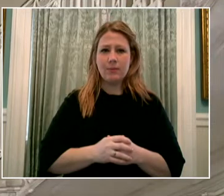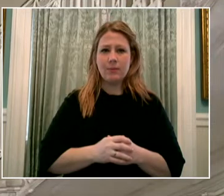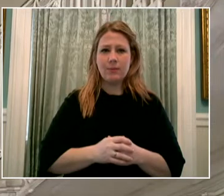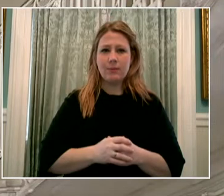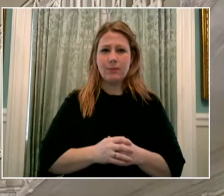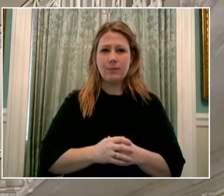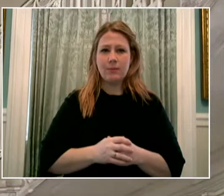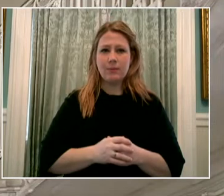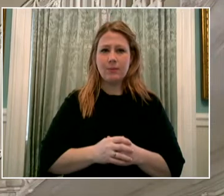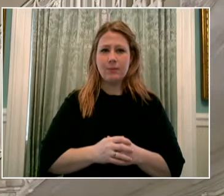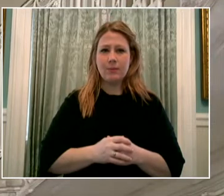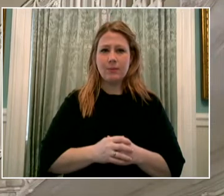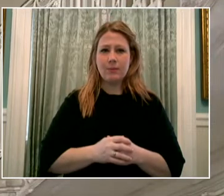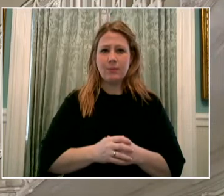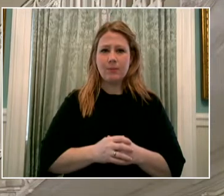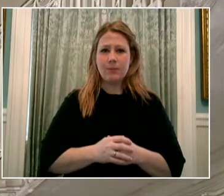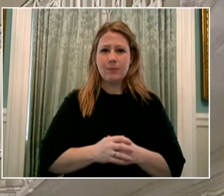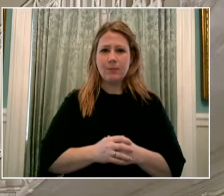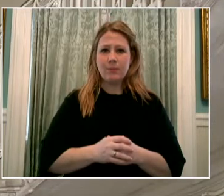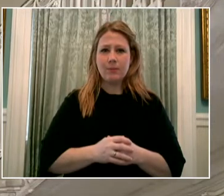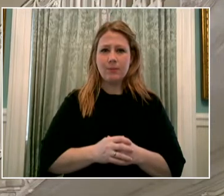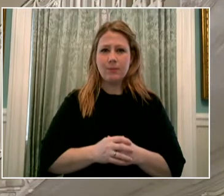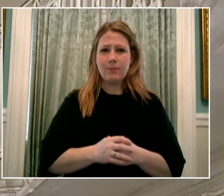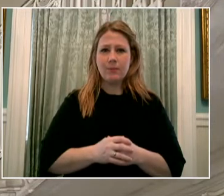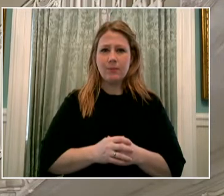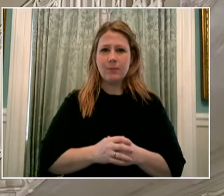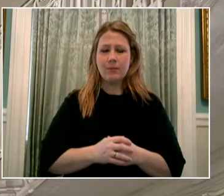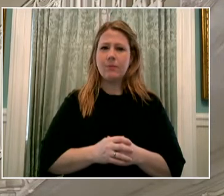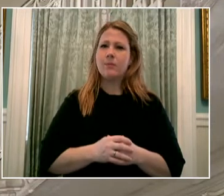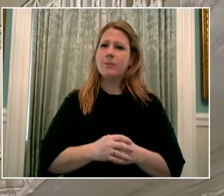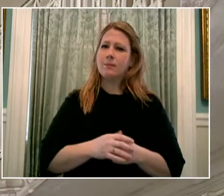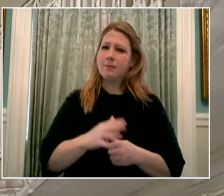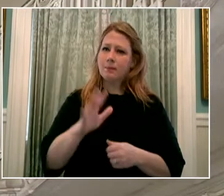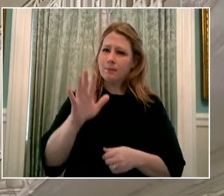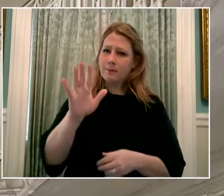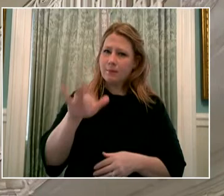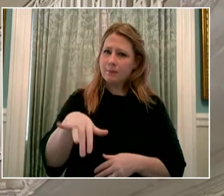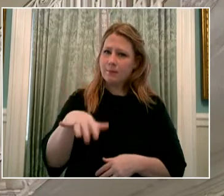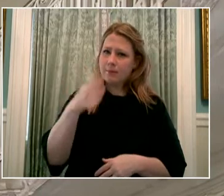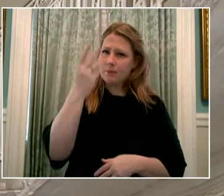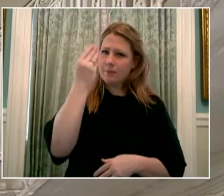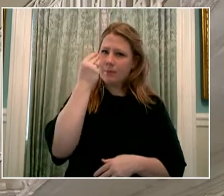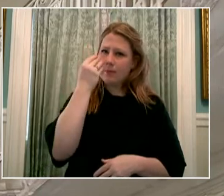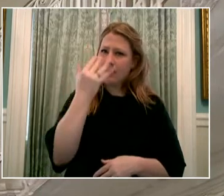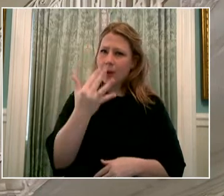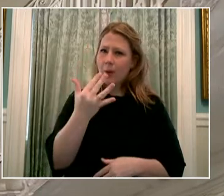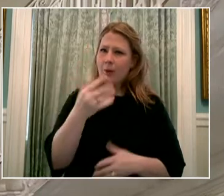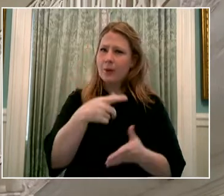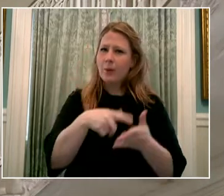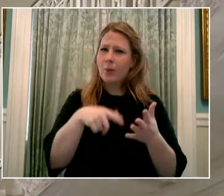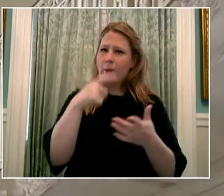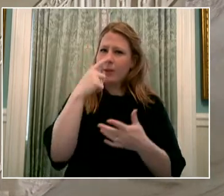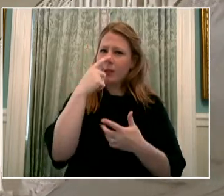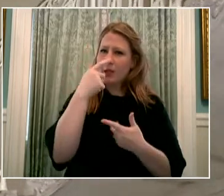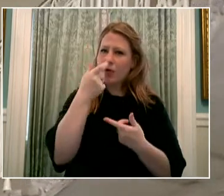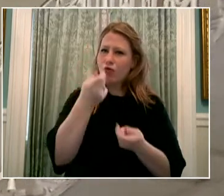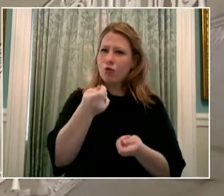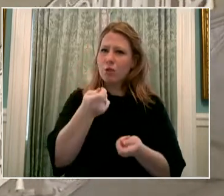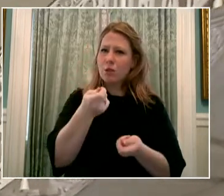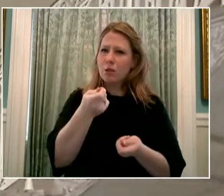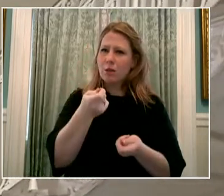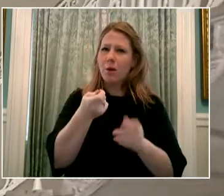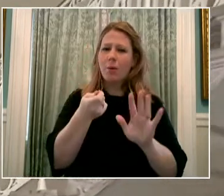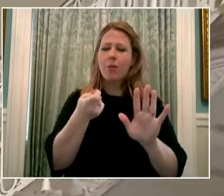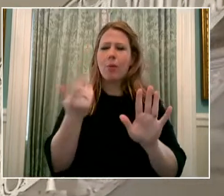now what is interesting is that let's wait